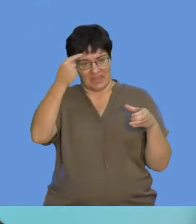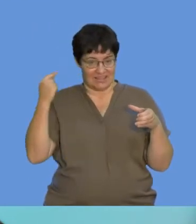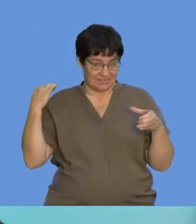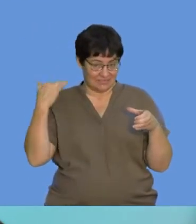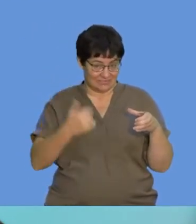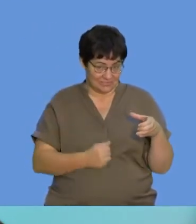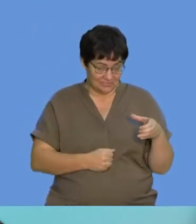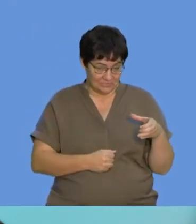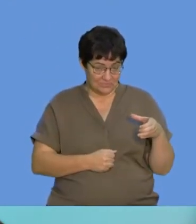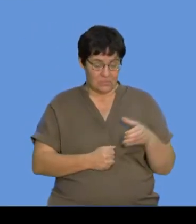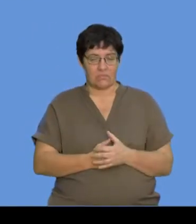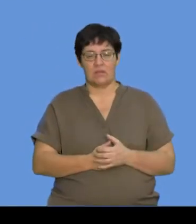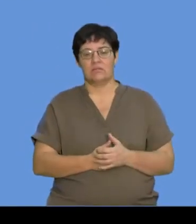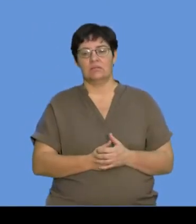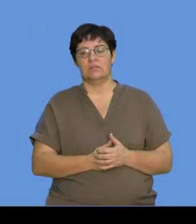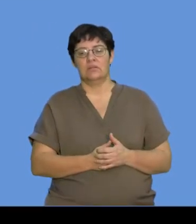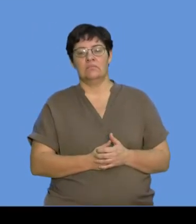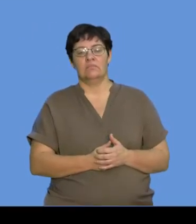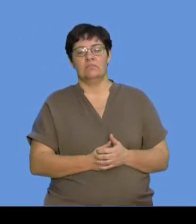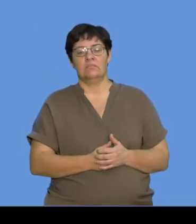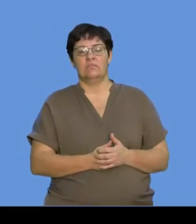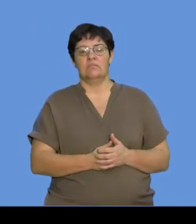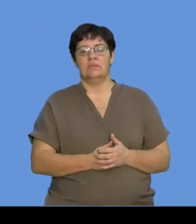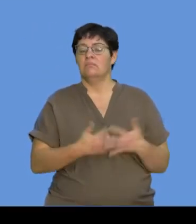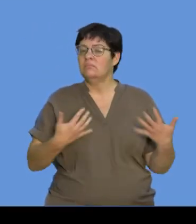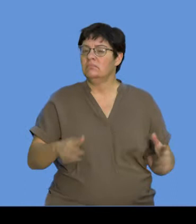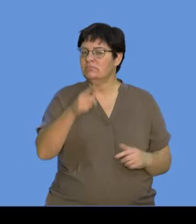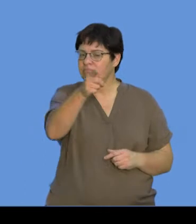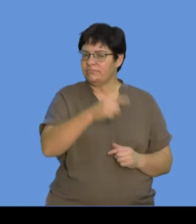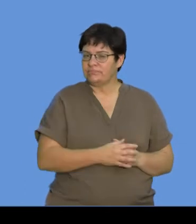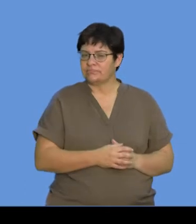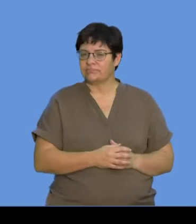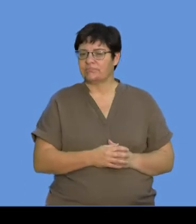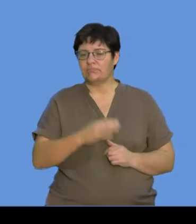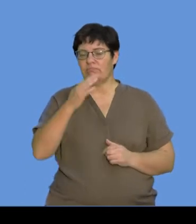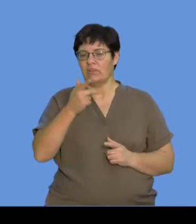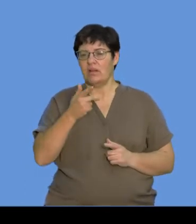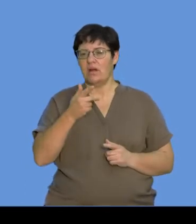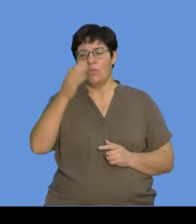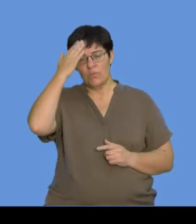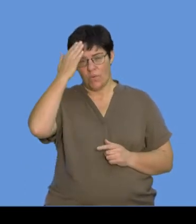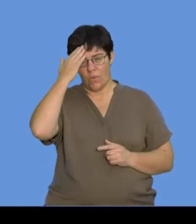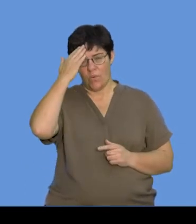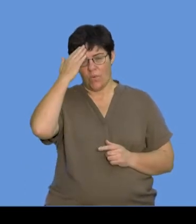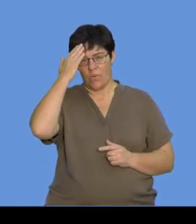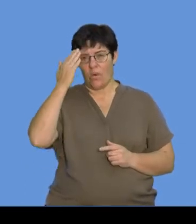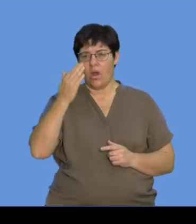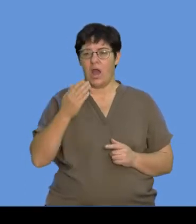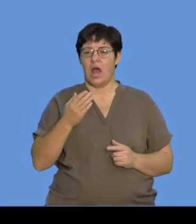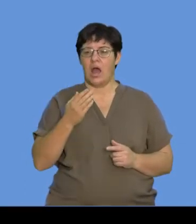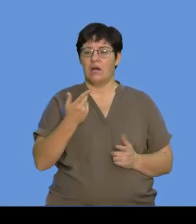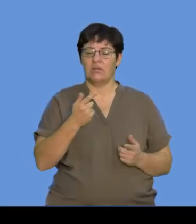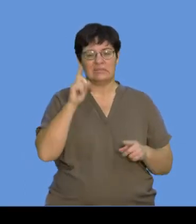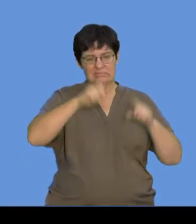Okay, right. Now, having said that, okay, we know that particles that make up matter exist in